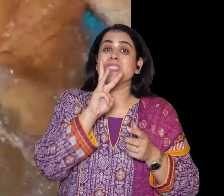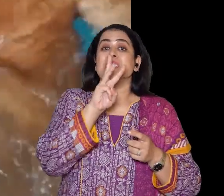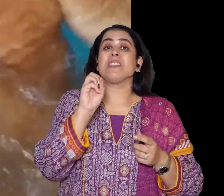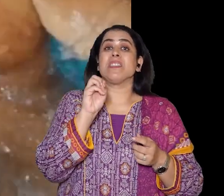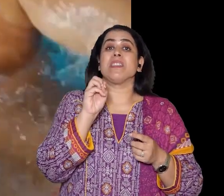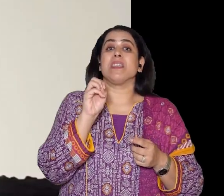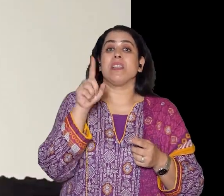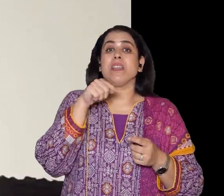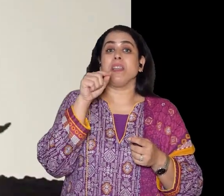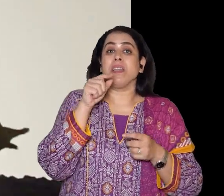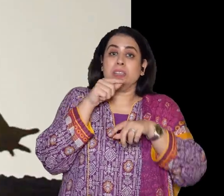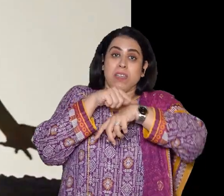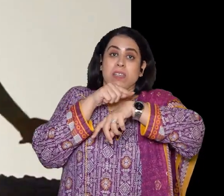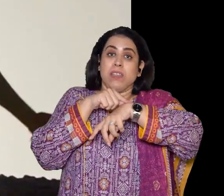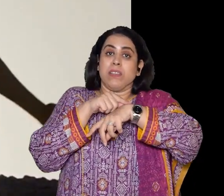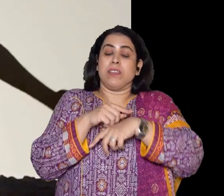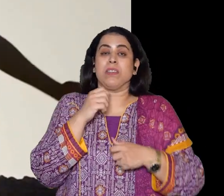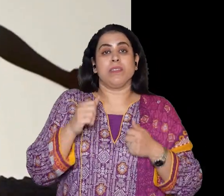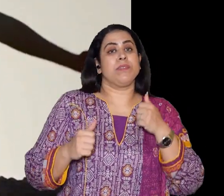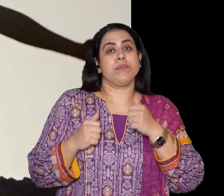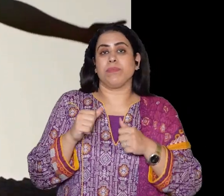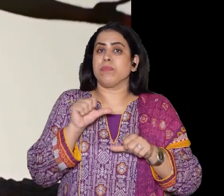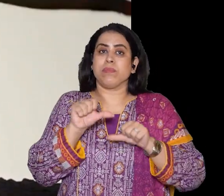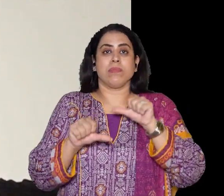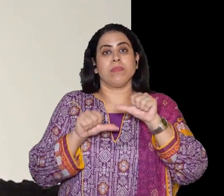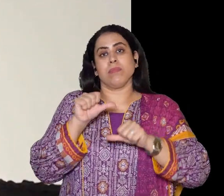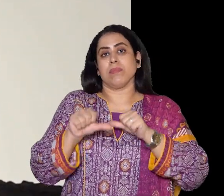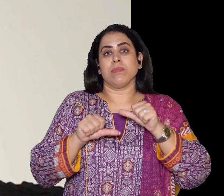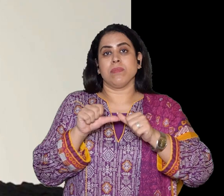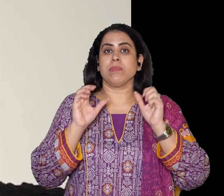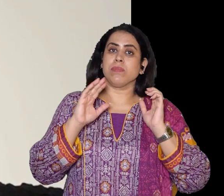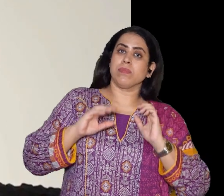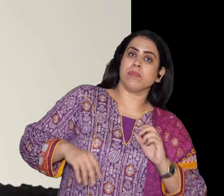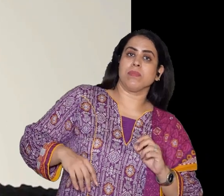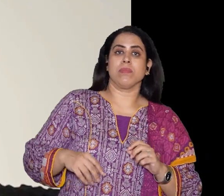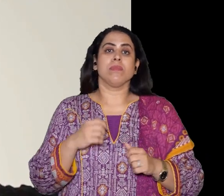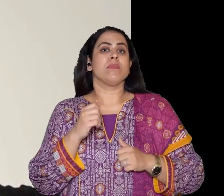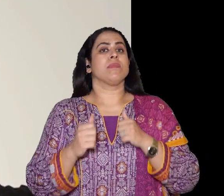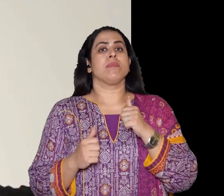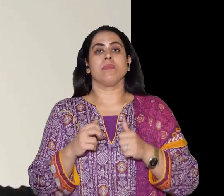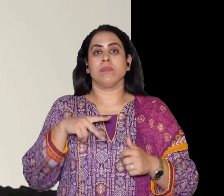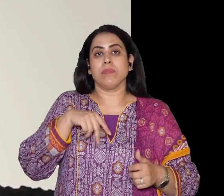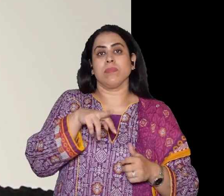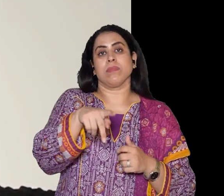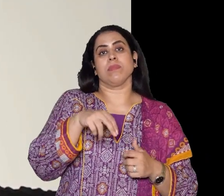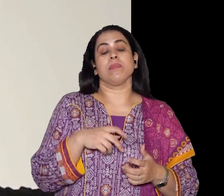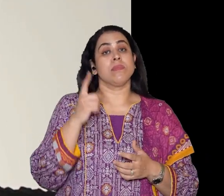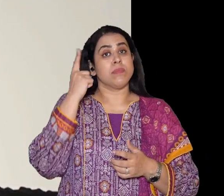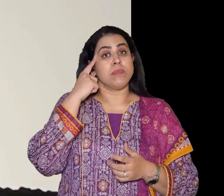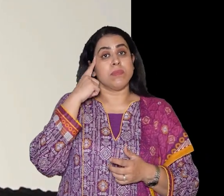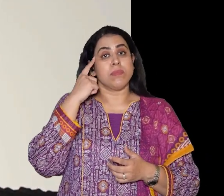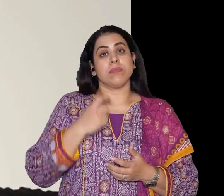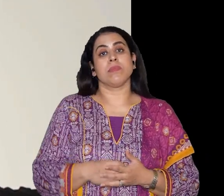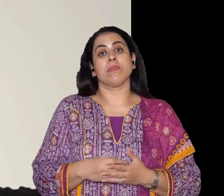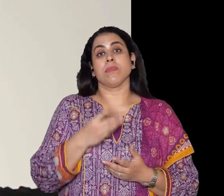doing 30-minute exercise a day in the form of cycling, brisk walk, or running.